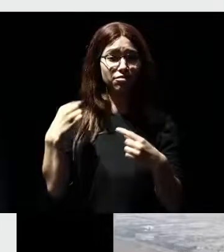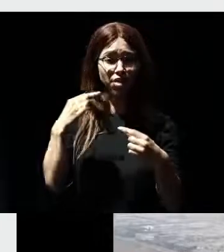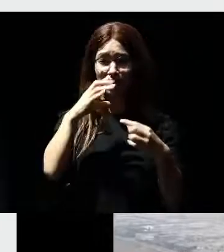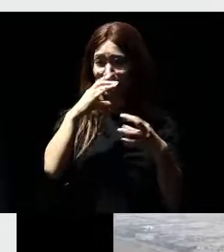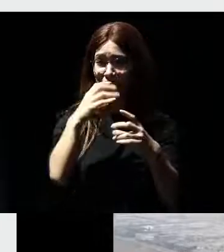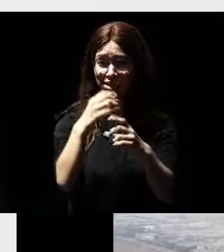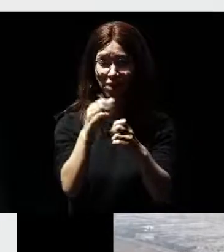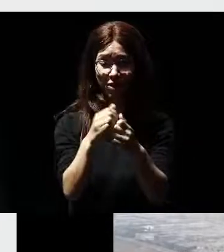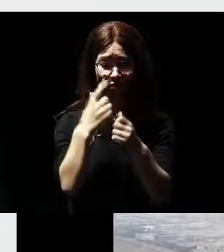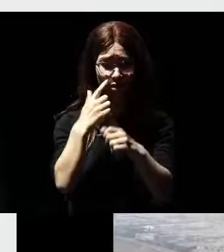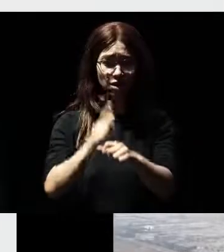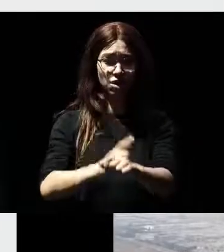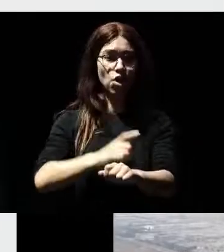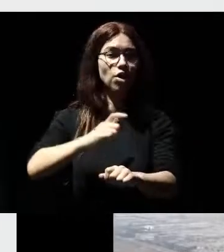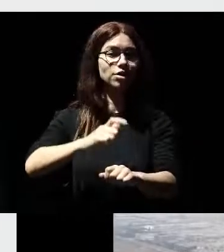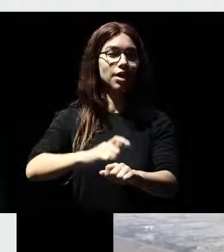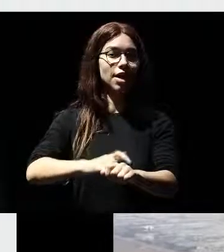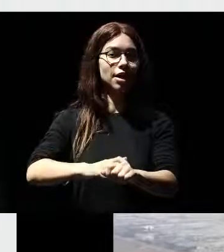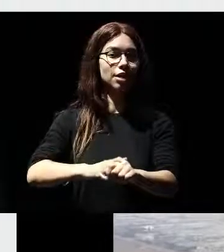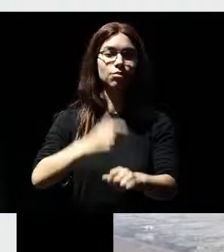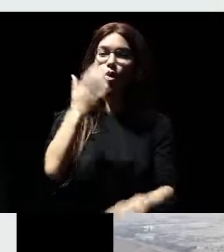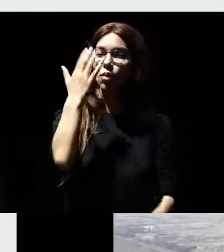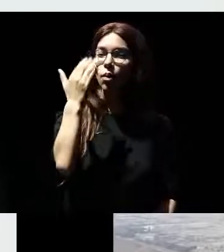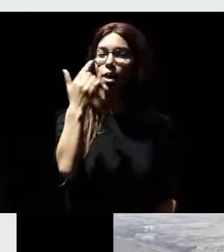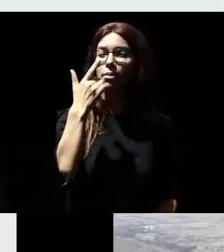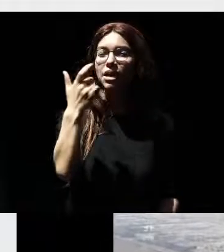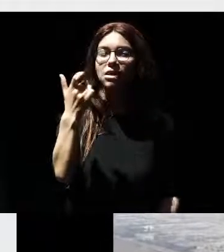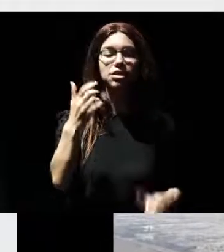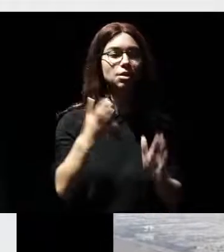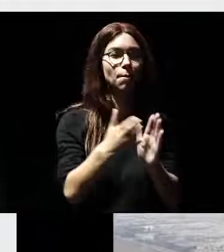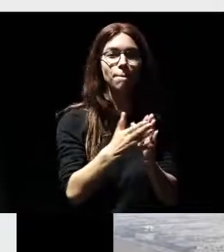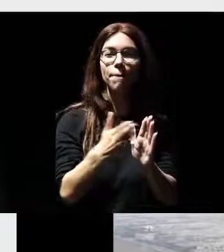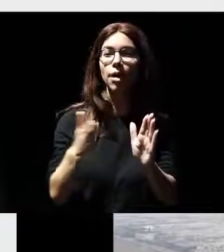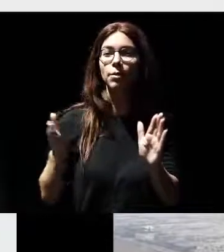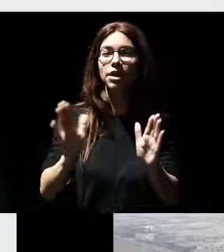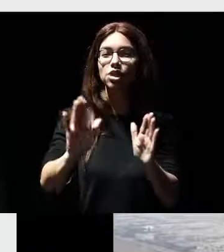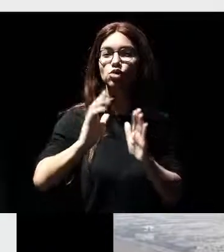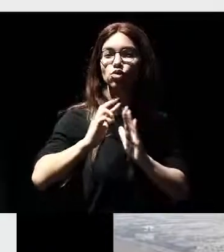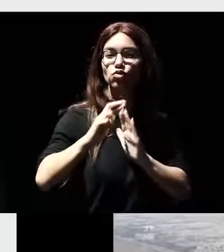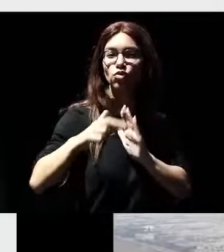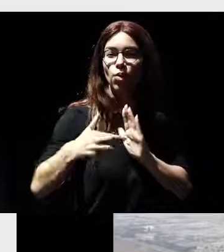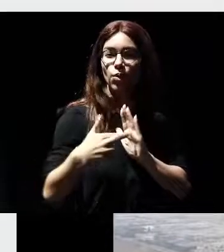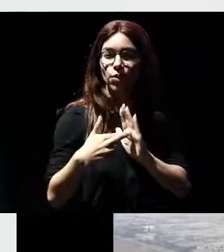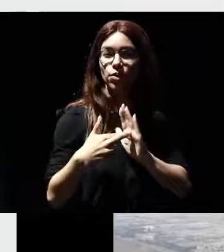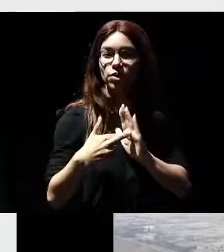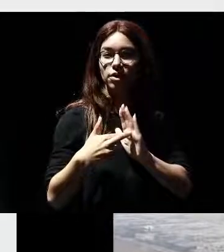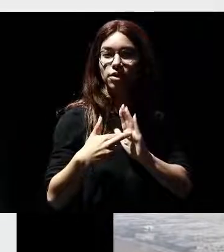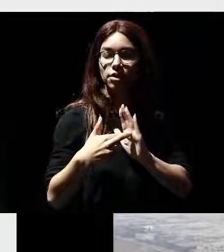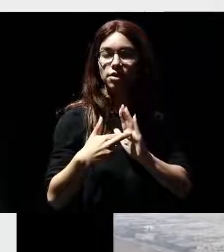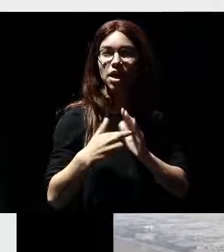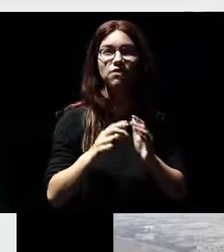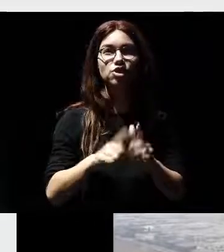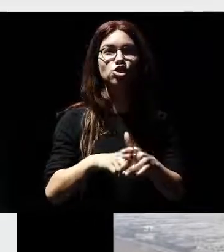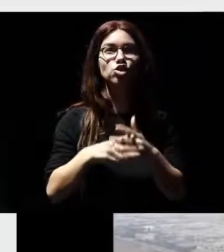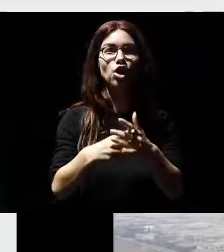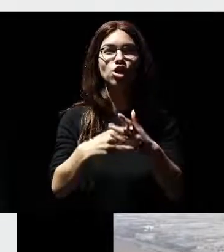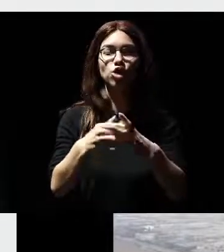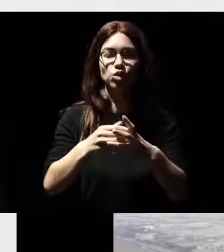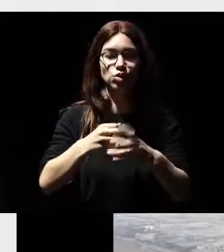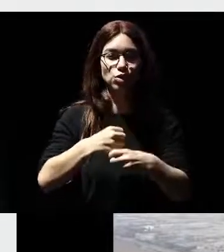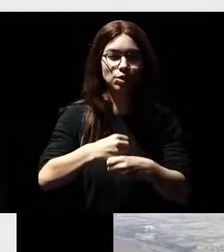for a long time because of its publicness, because of its role in starting to